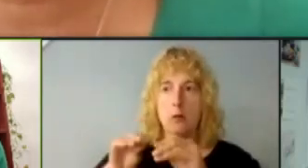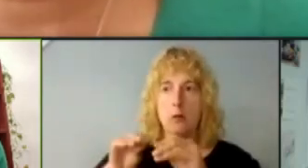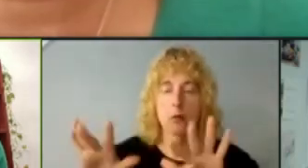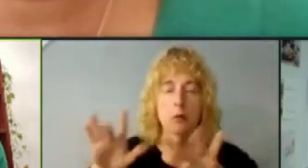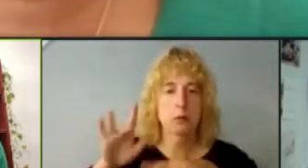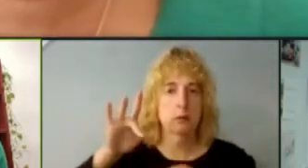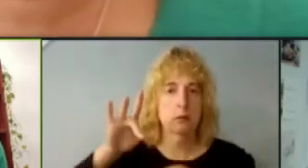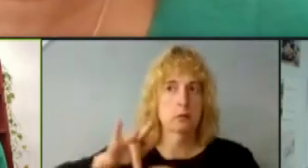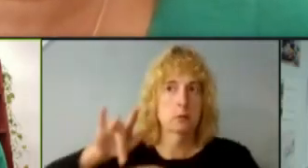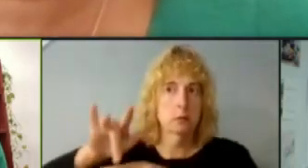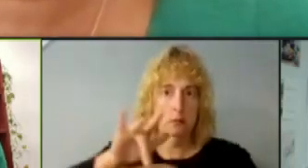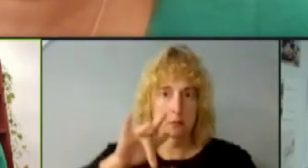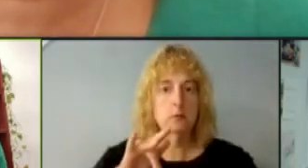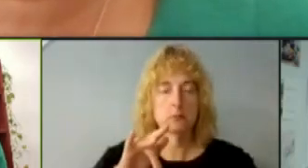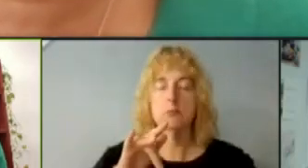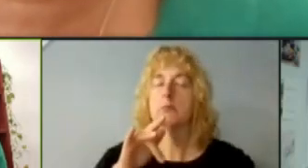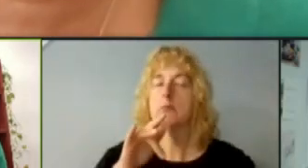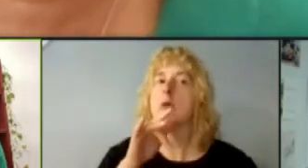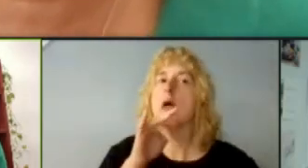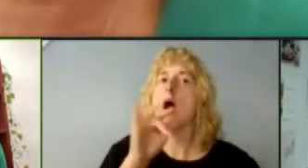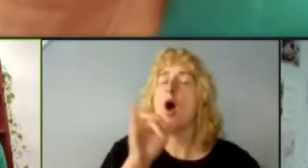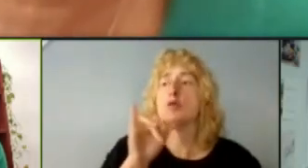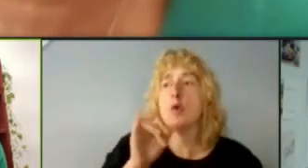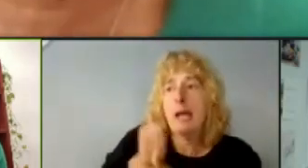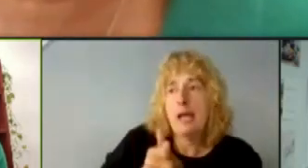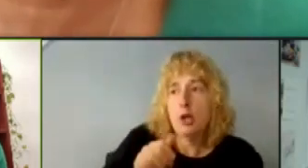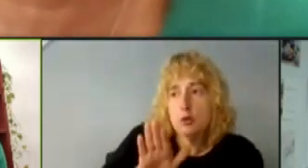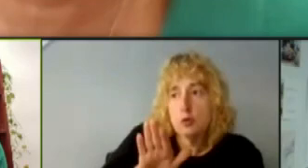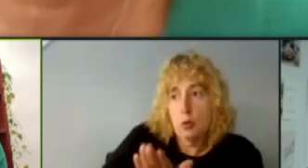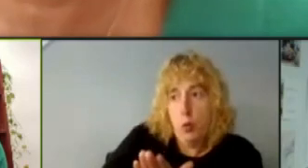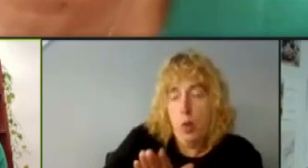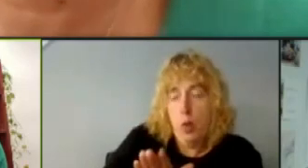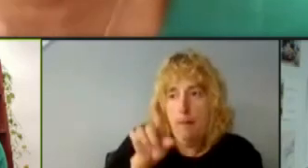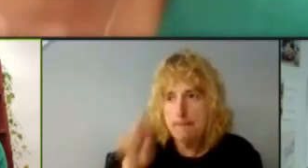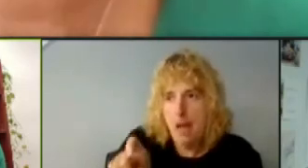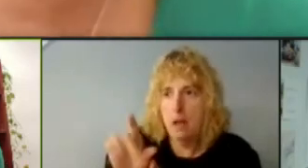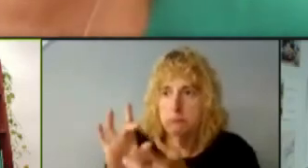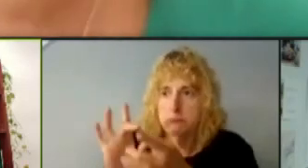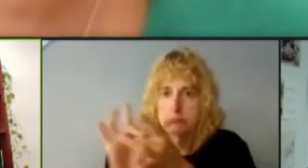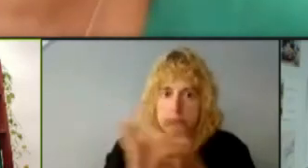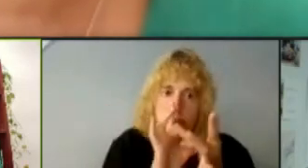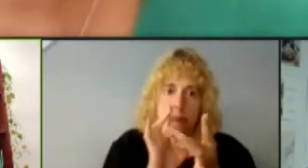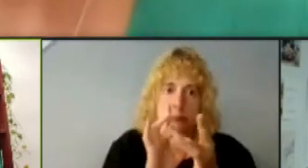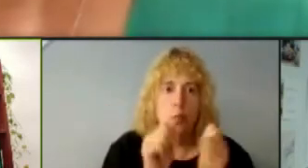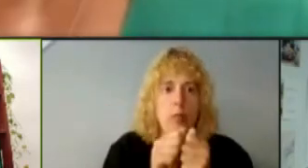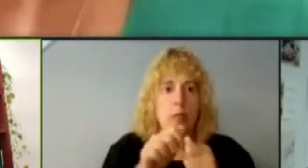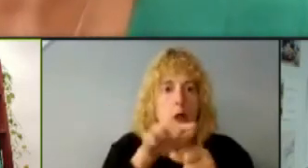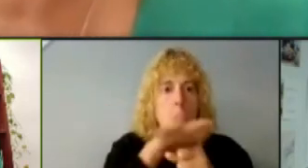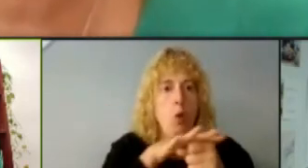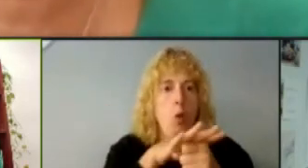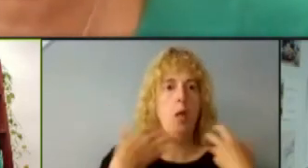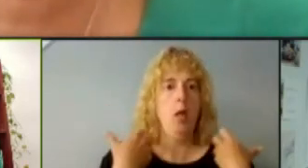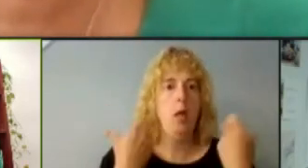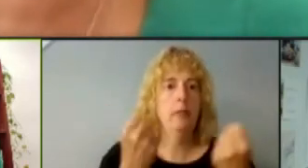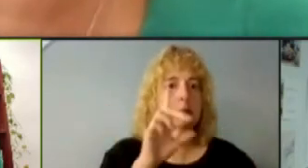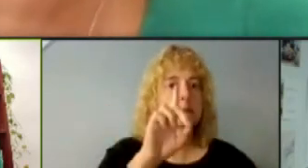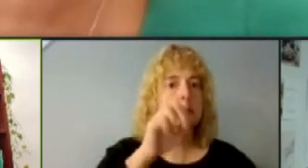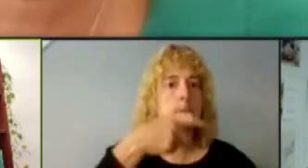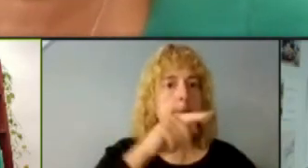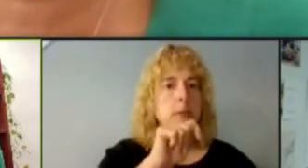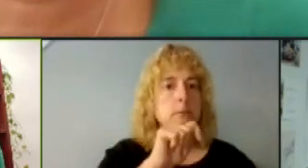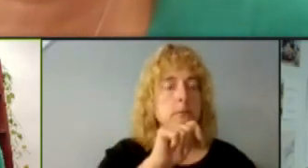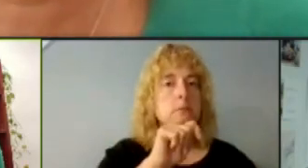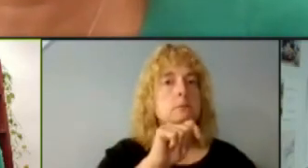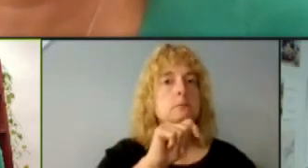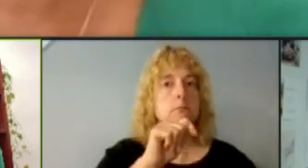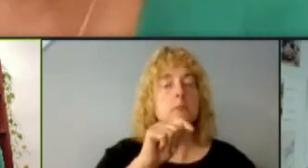level. Each school should make sure that they are partnering with their local health department. I received a work